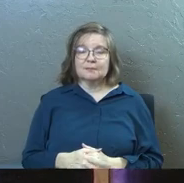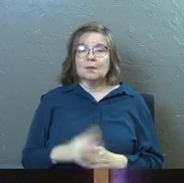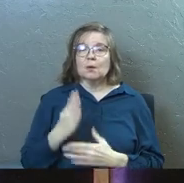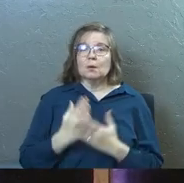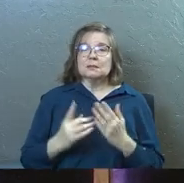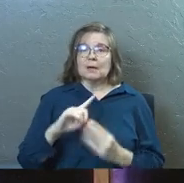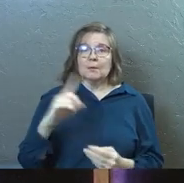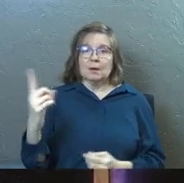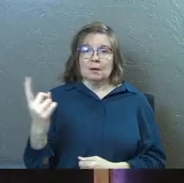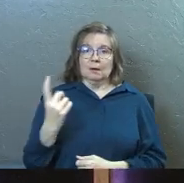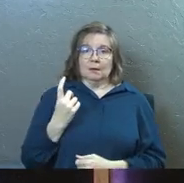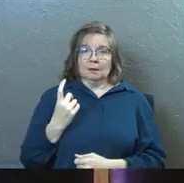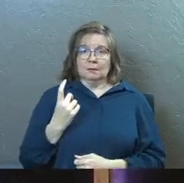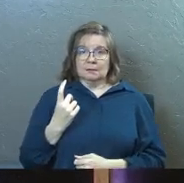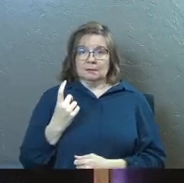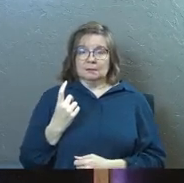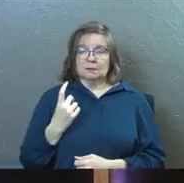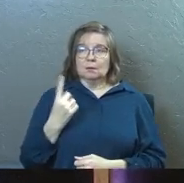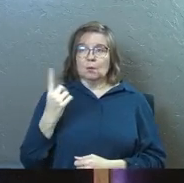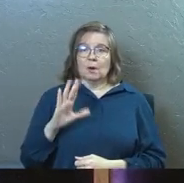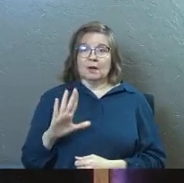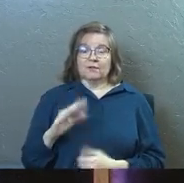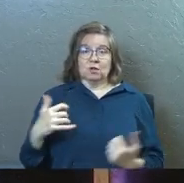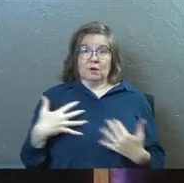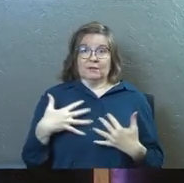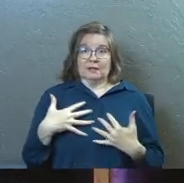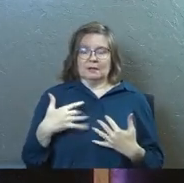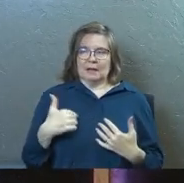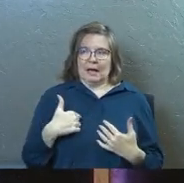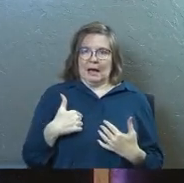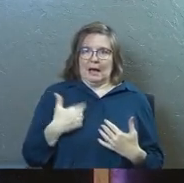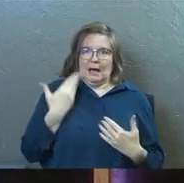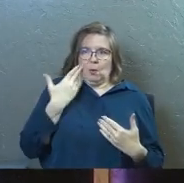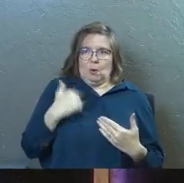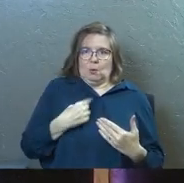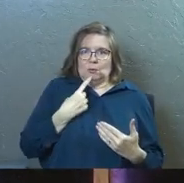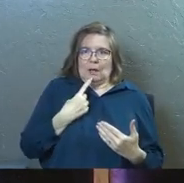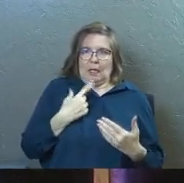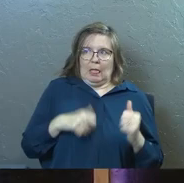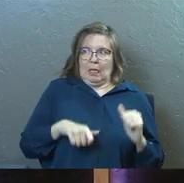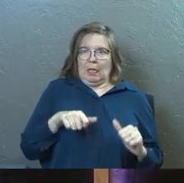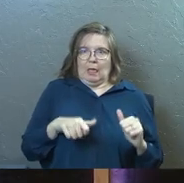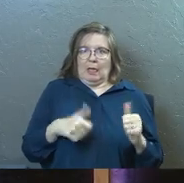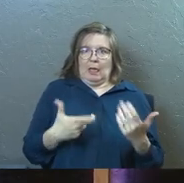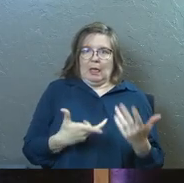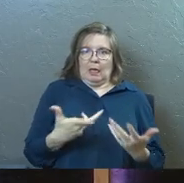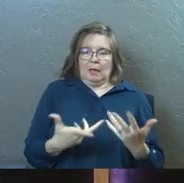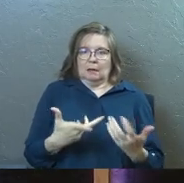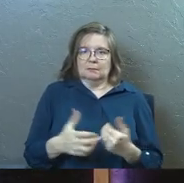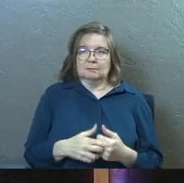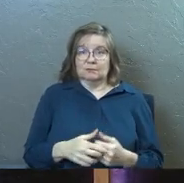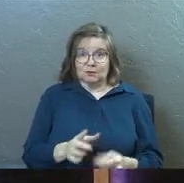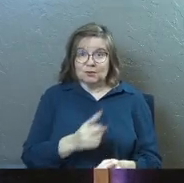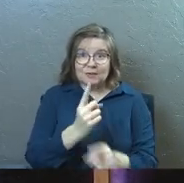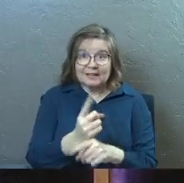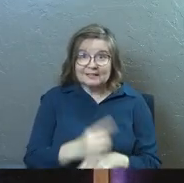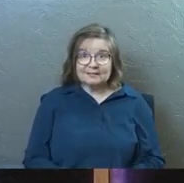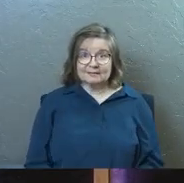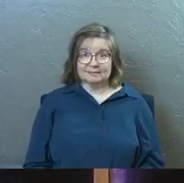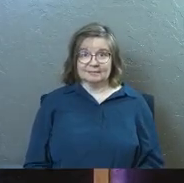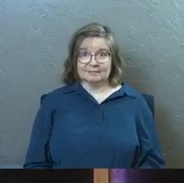When someone comes along, one of your fears is, "I won't know what to say." You're right.